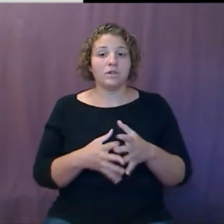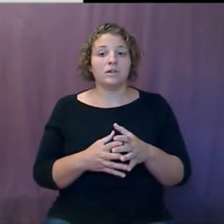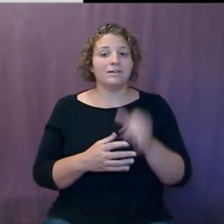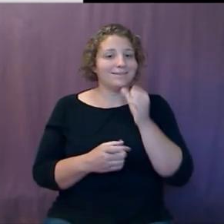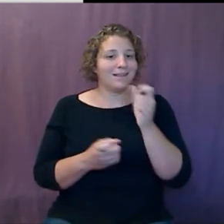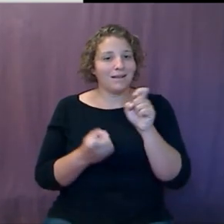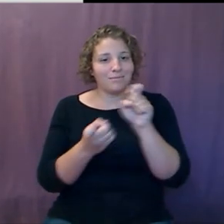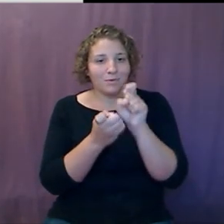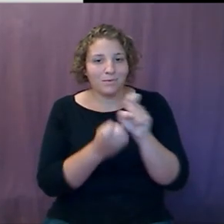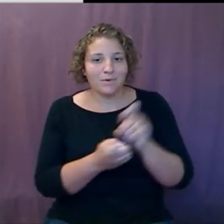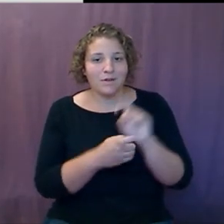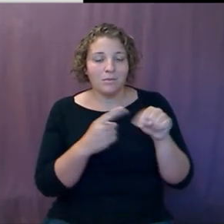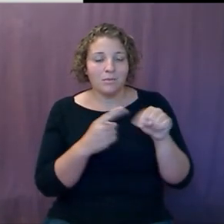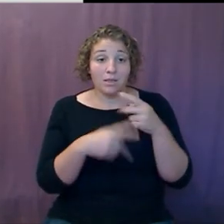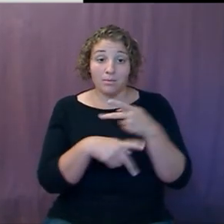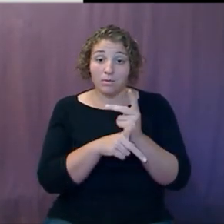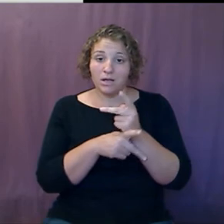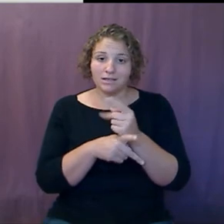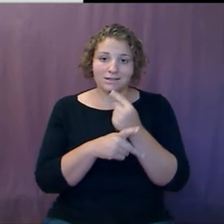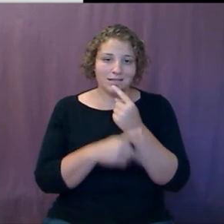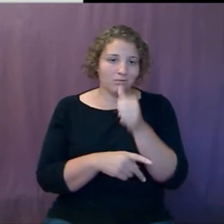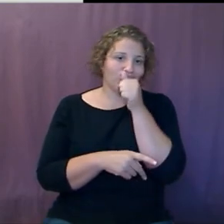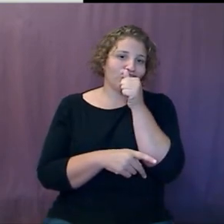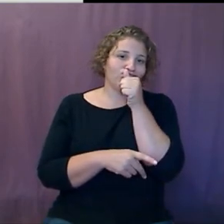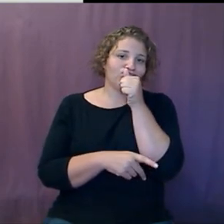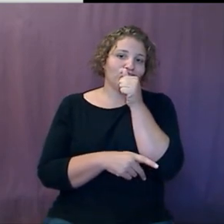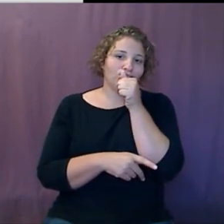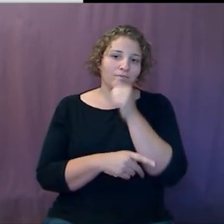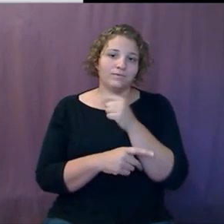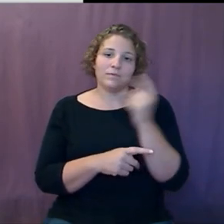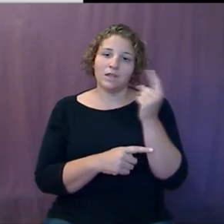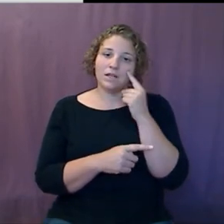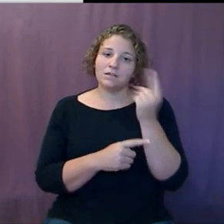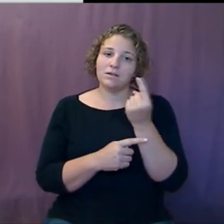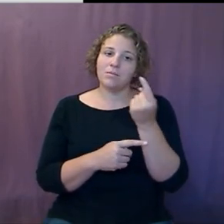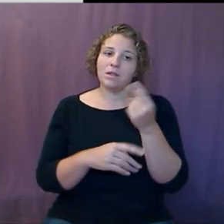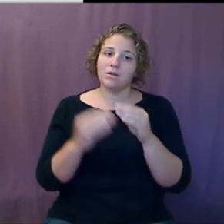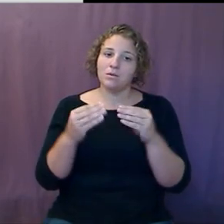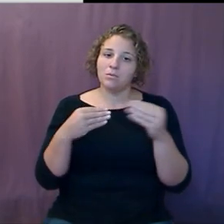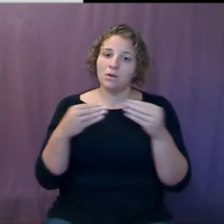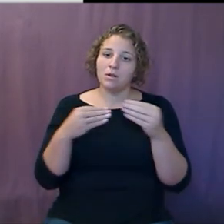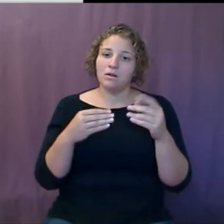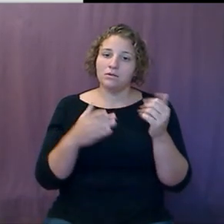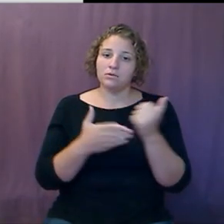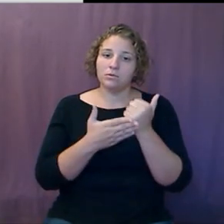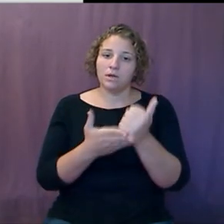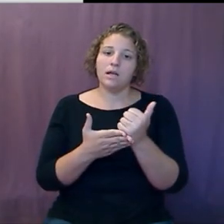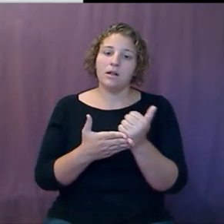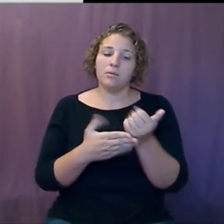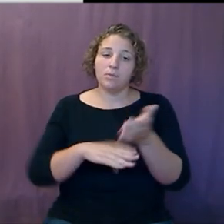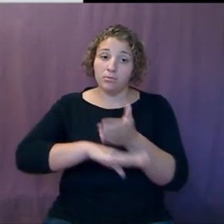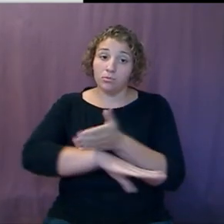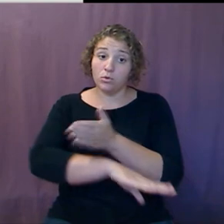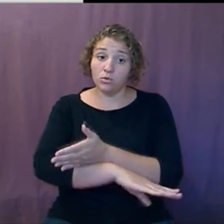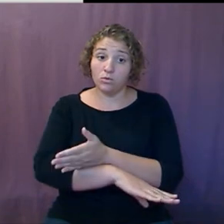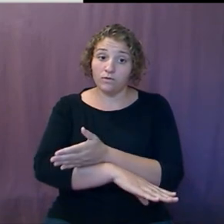details about the product saying only that it is a wearable device to help improve athletic performance